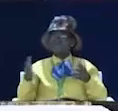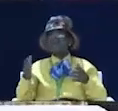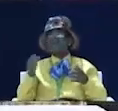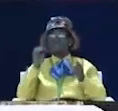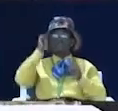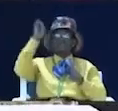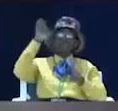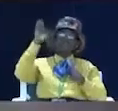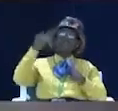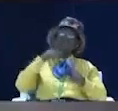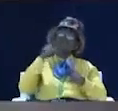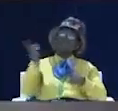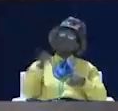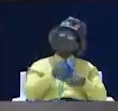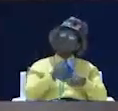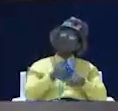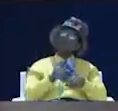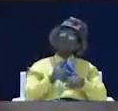decree?